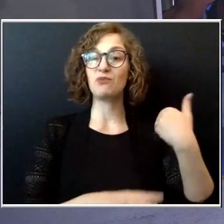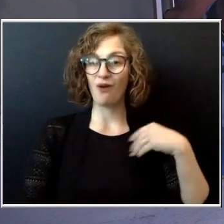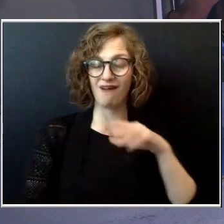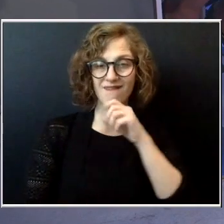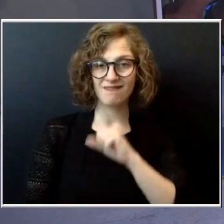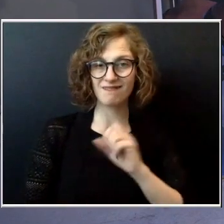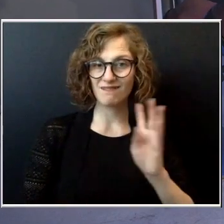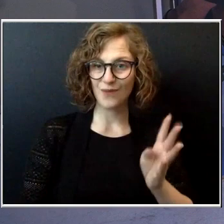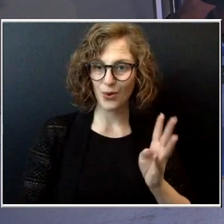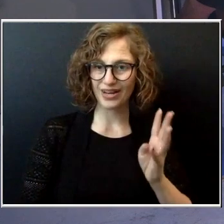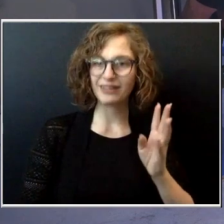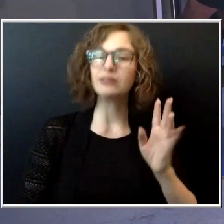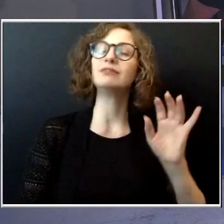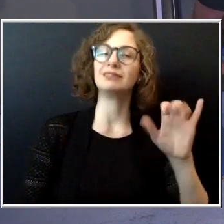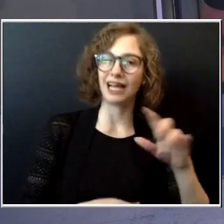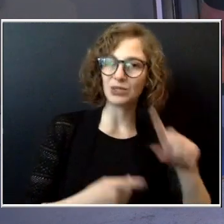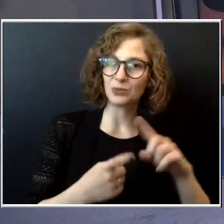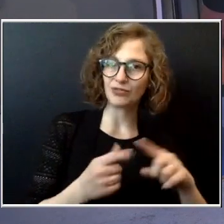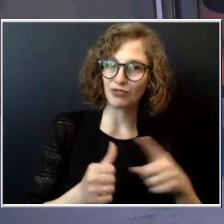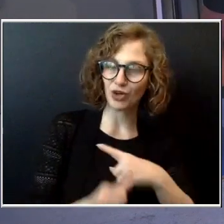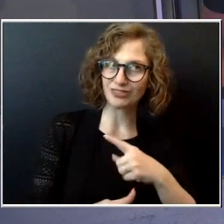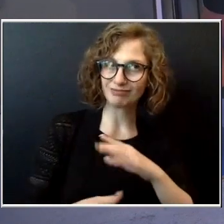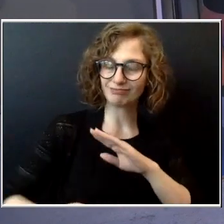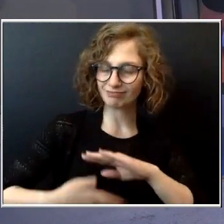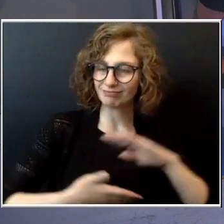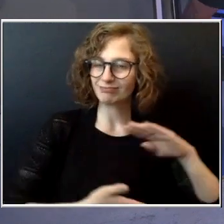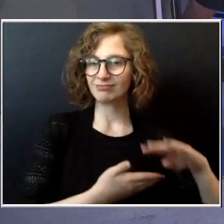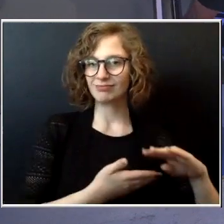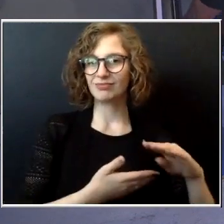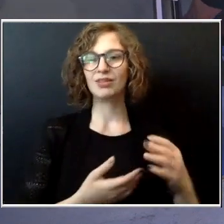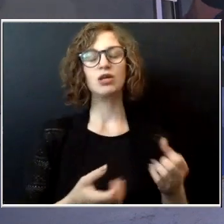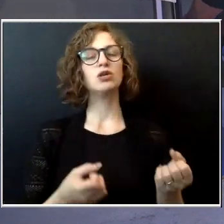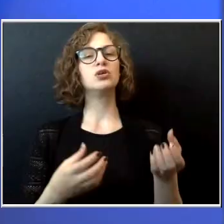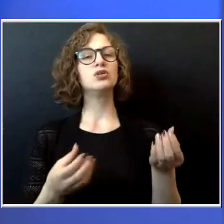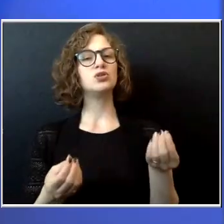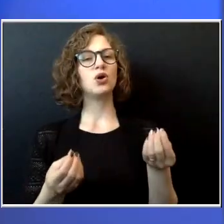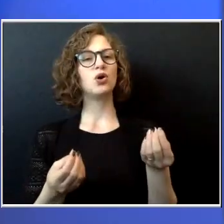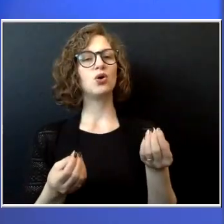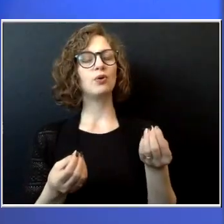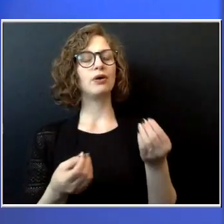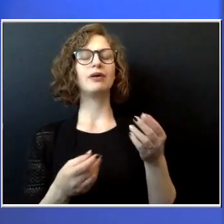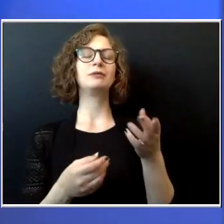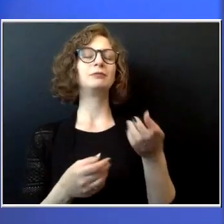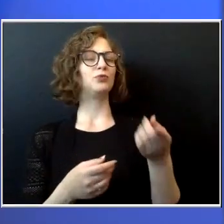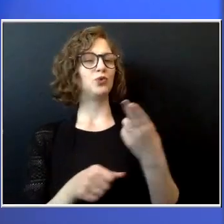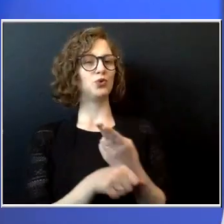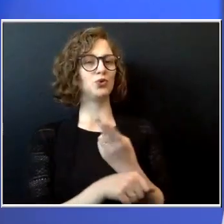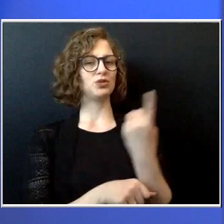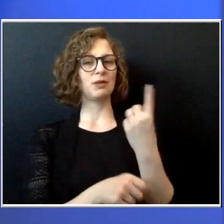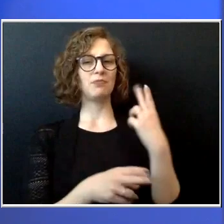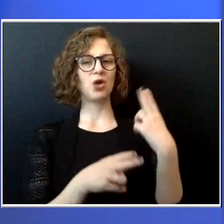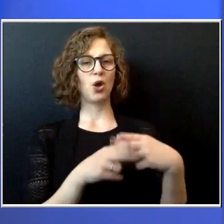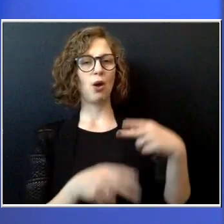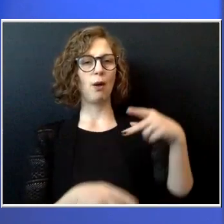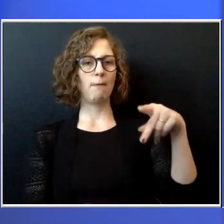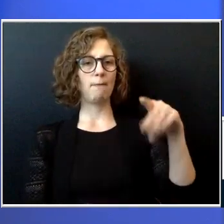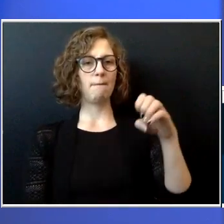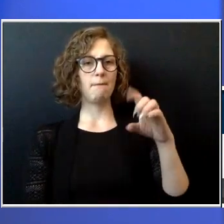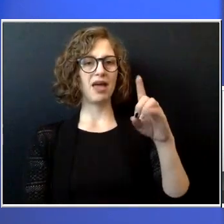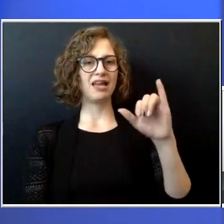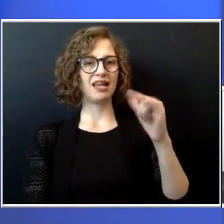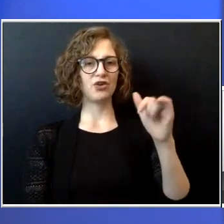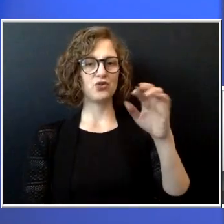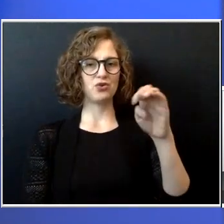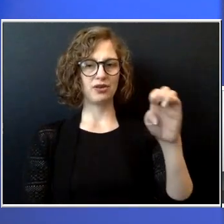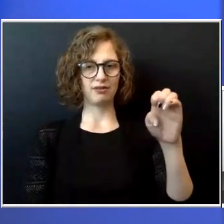can you learn from someone's, what we call a family tree, you call it a pedigree? Right, yeah. So a pedigree is essentially a 3-generation family history.